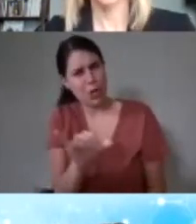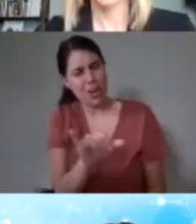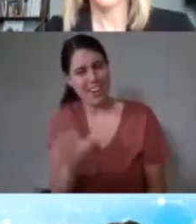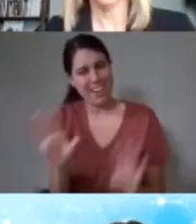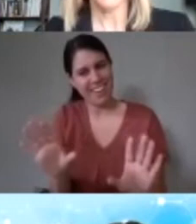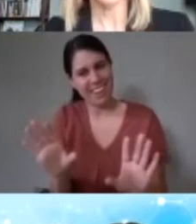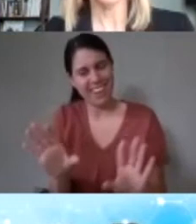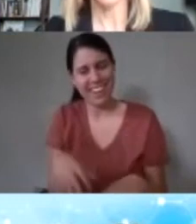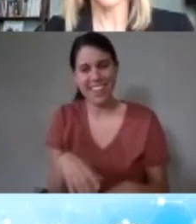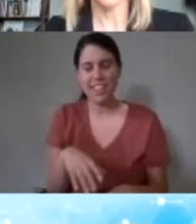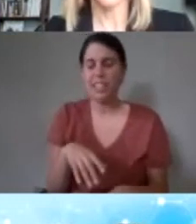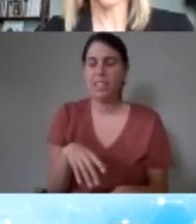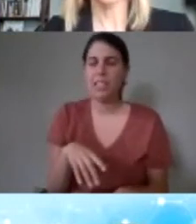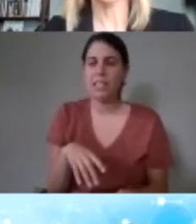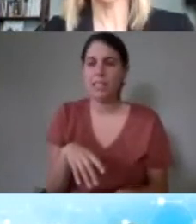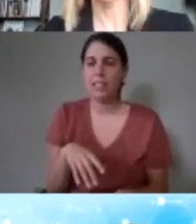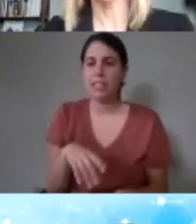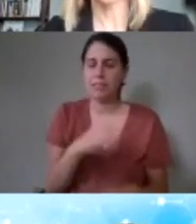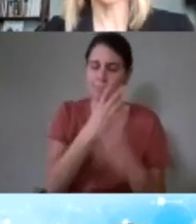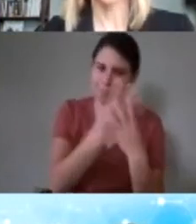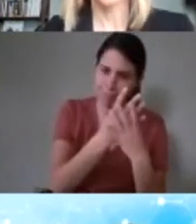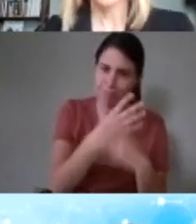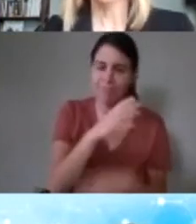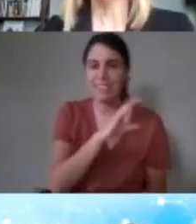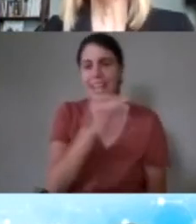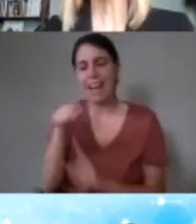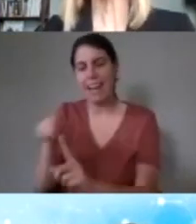setting and an incarceral setting.